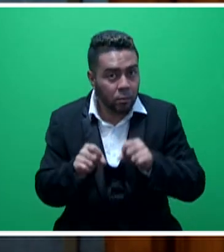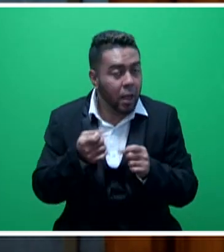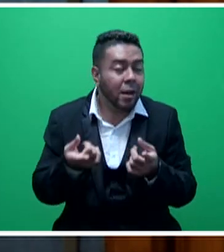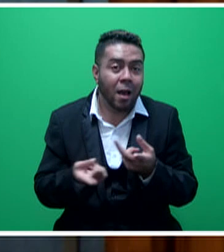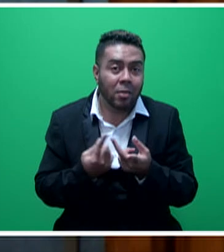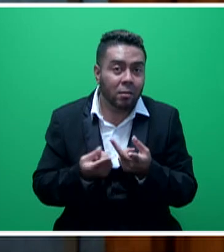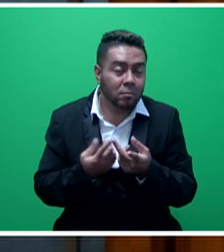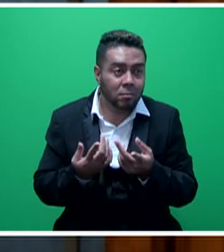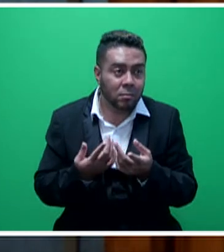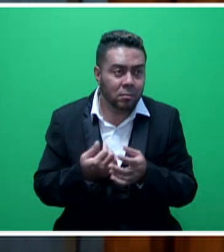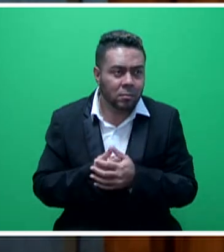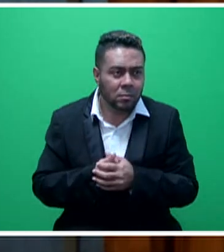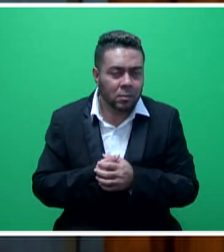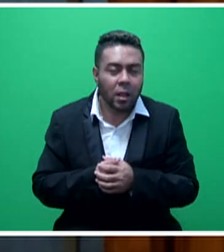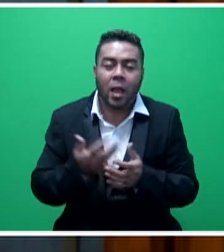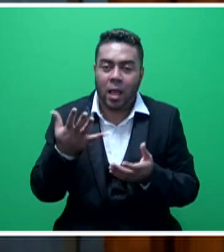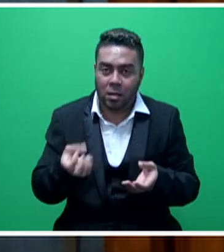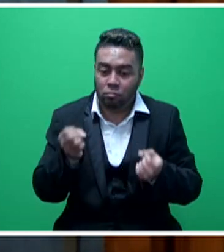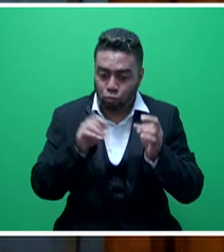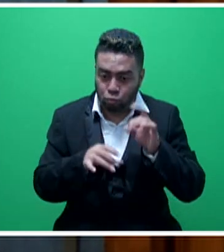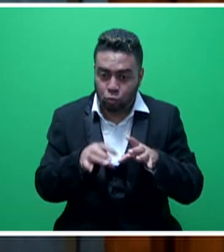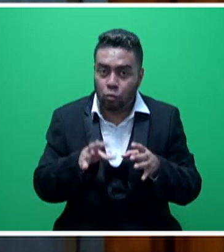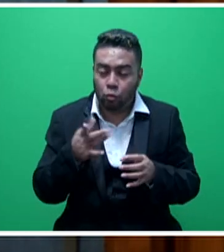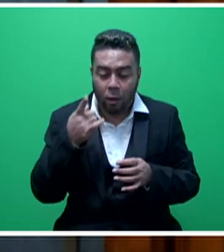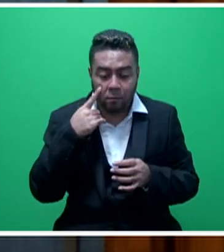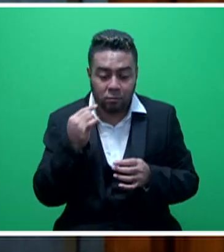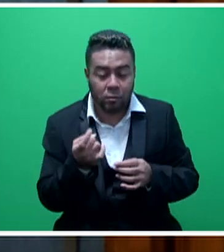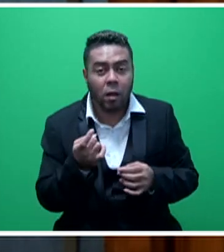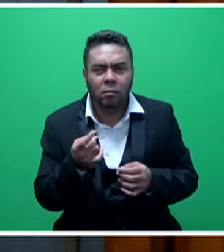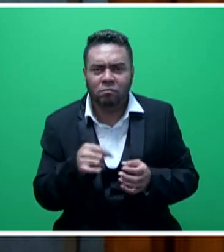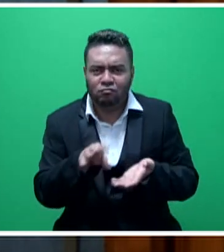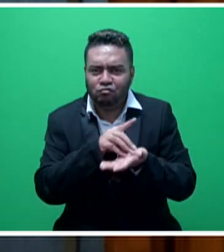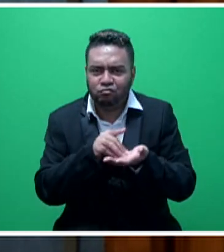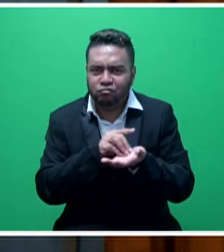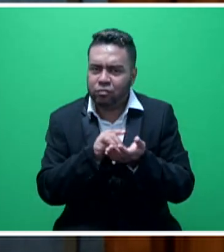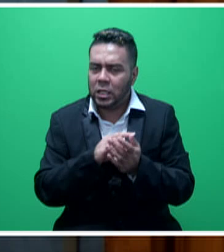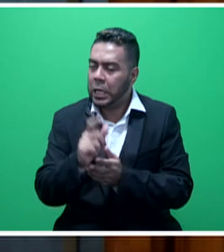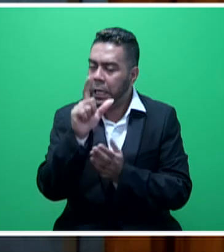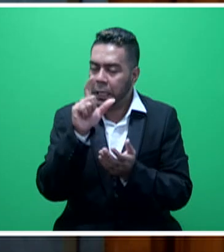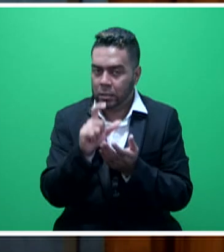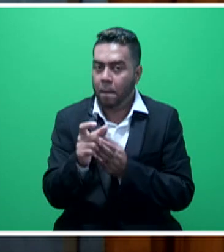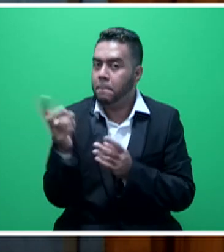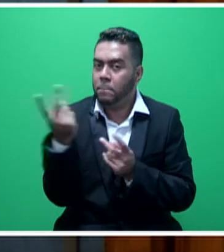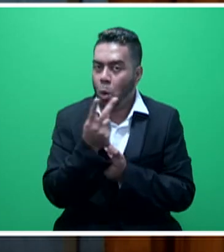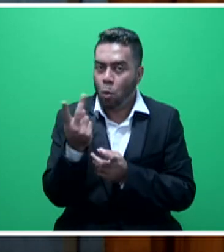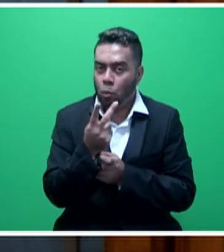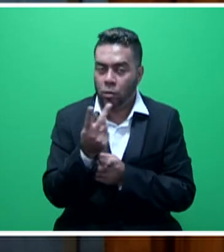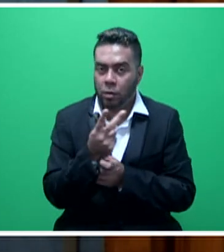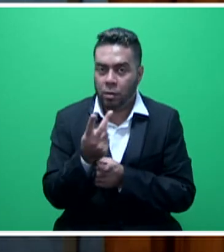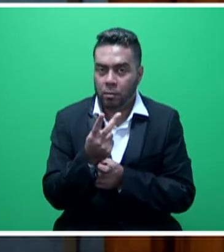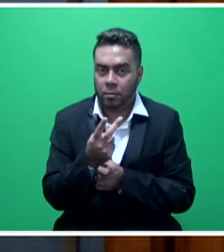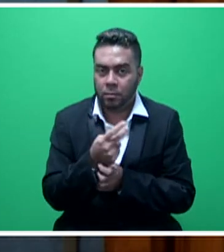BDM-GIT, has contributed to identify bacteriologically confirmed cases, both pulmonary